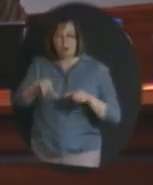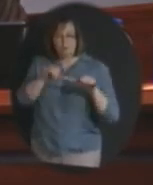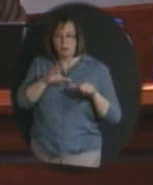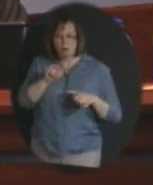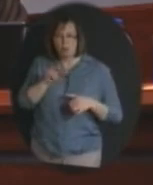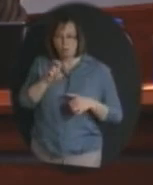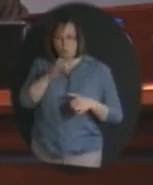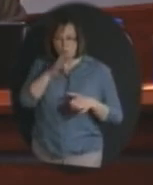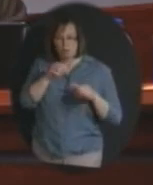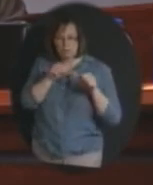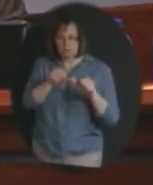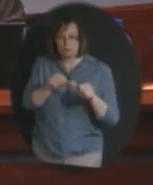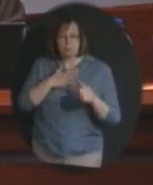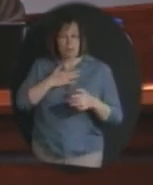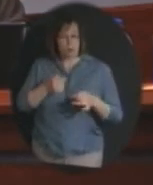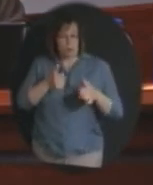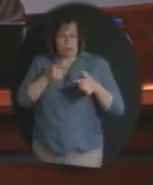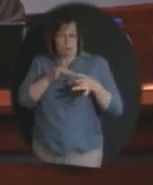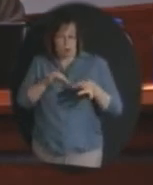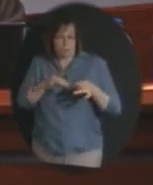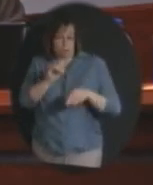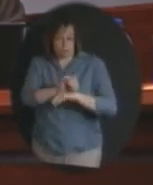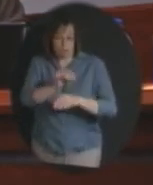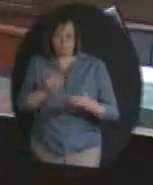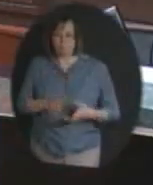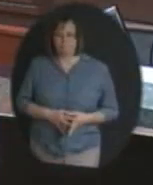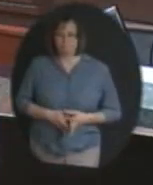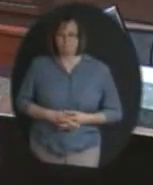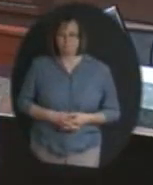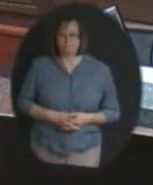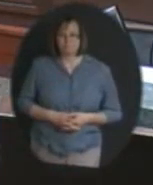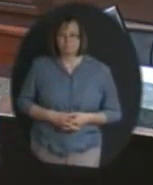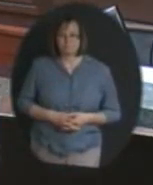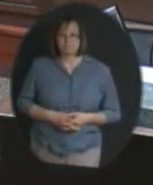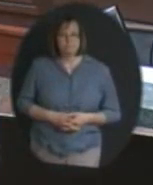continue. Those are my quick comments tonight.